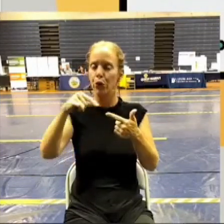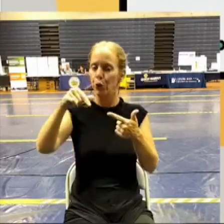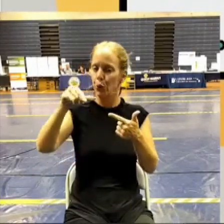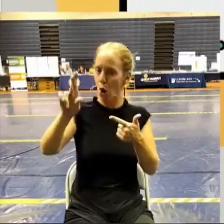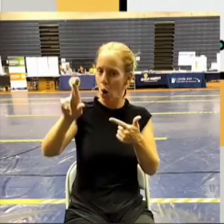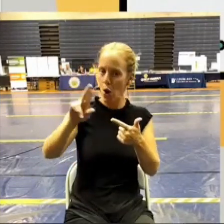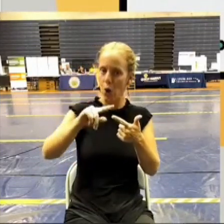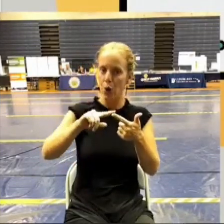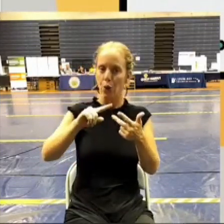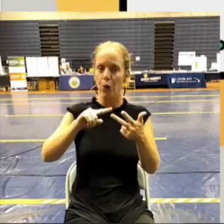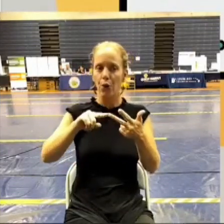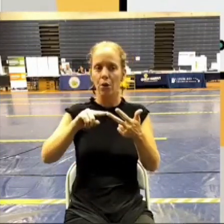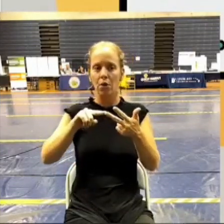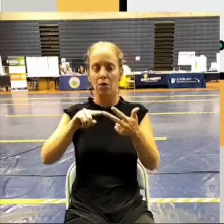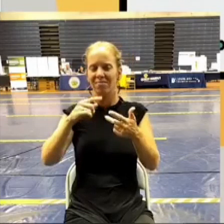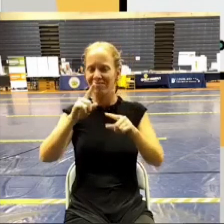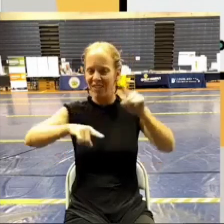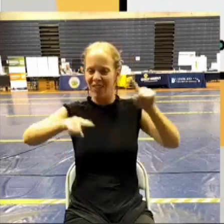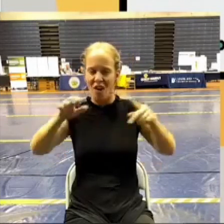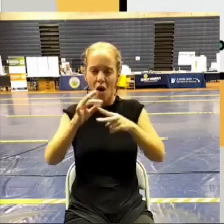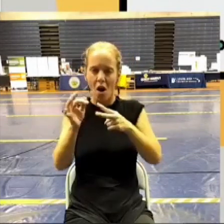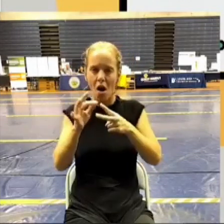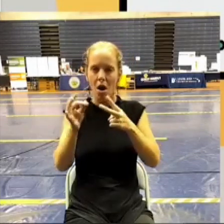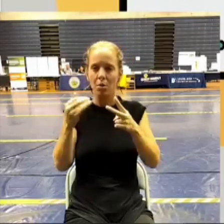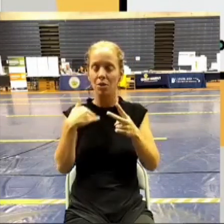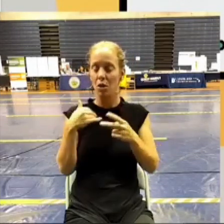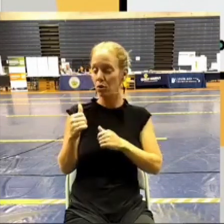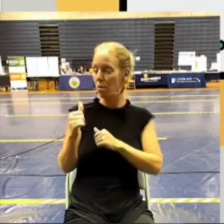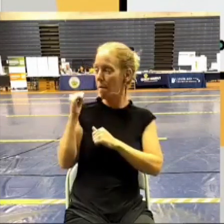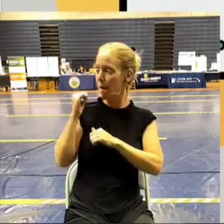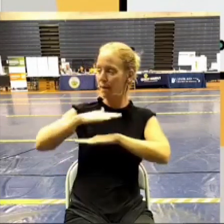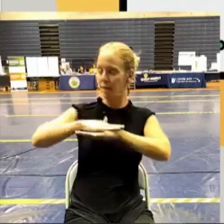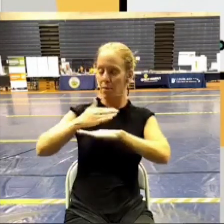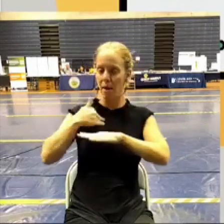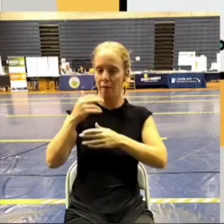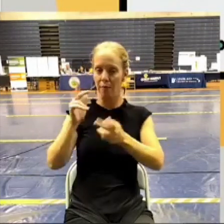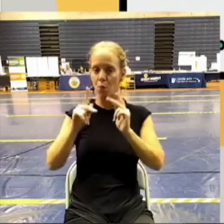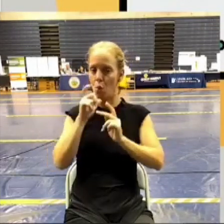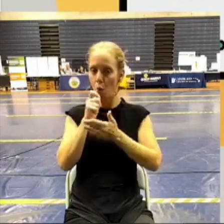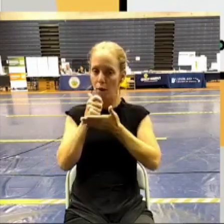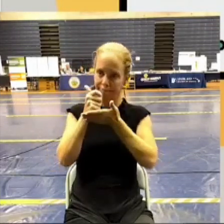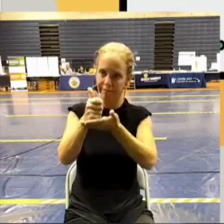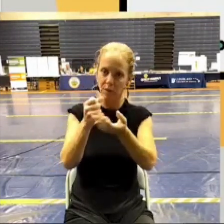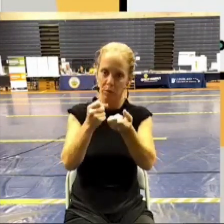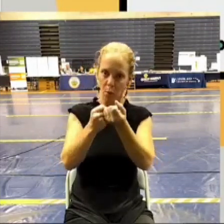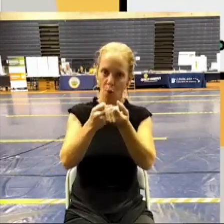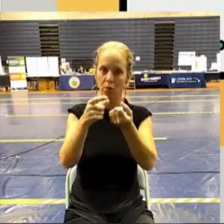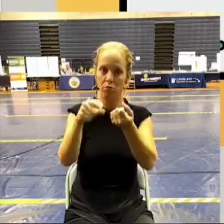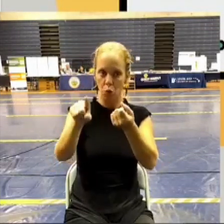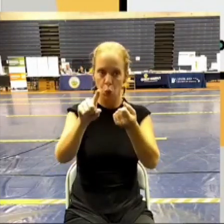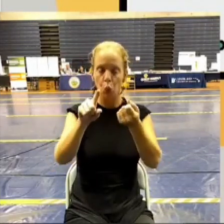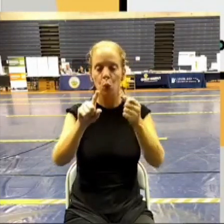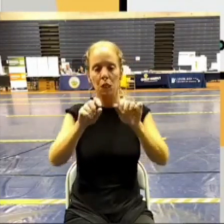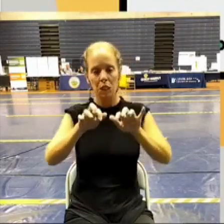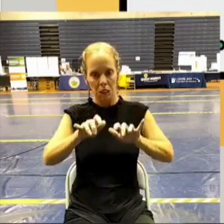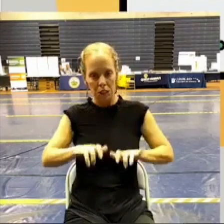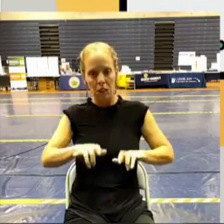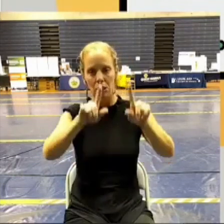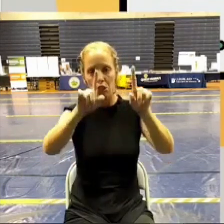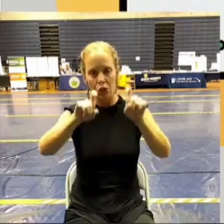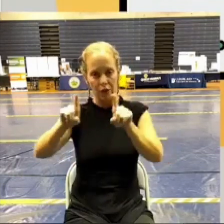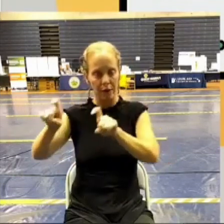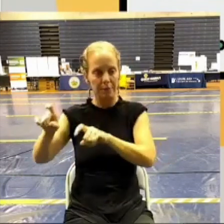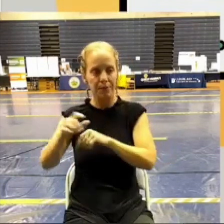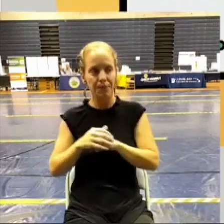information on how to do this. We have people in the back to help out too. After the survey closes, after 2 weeks,